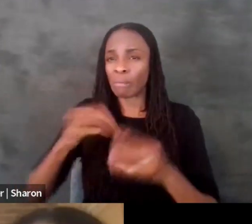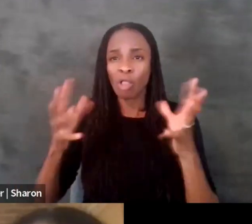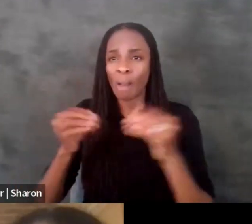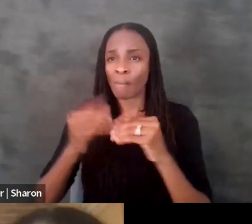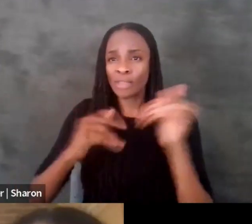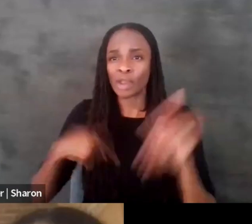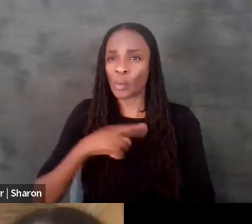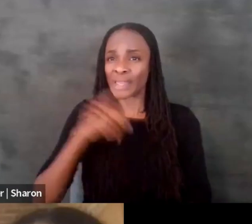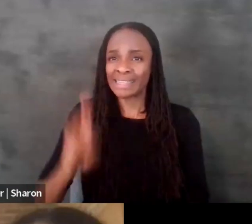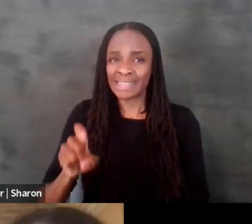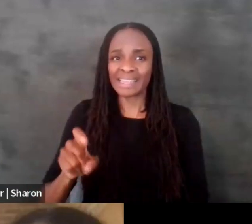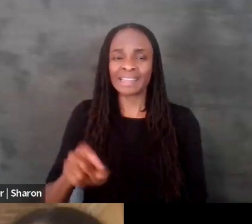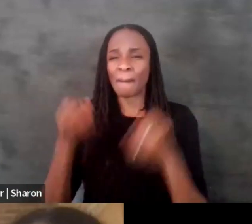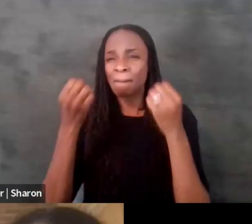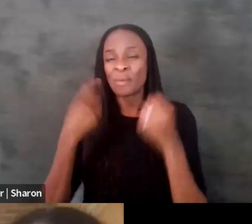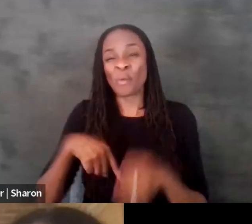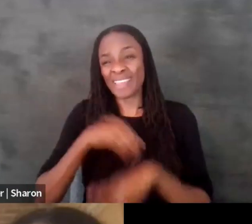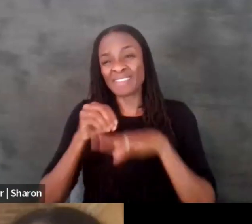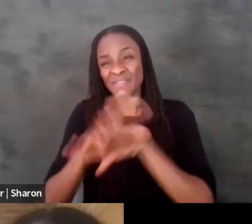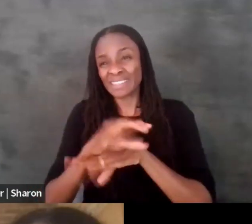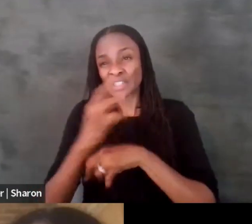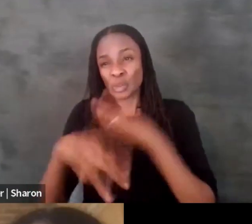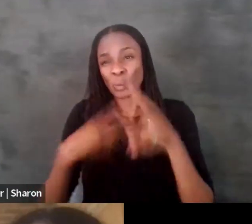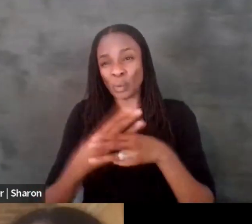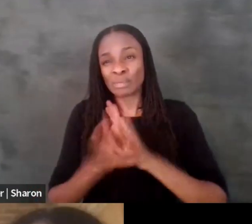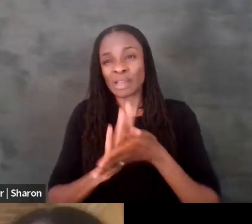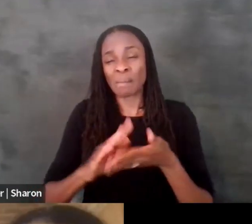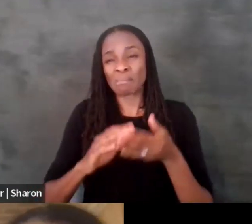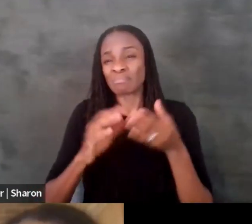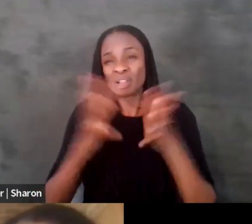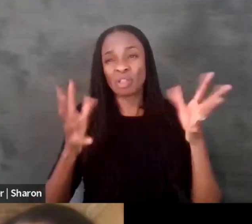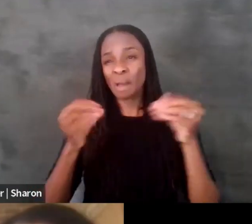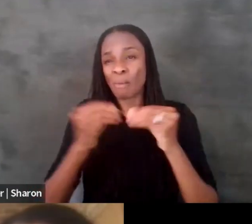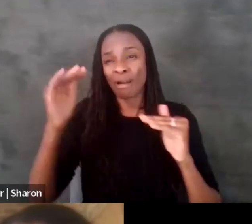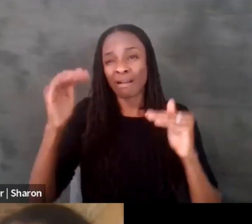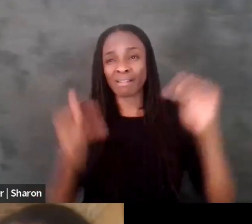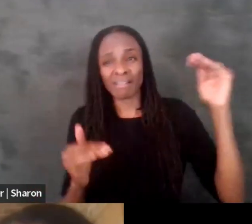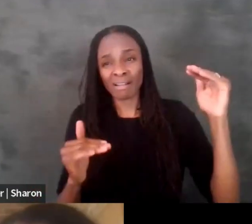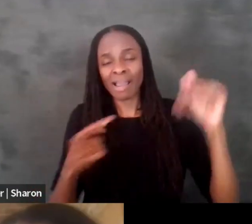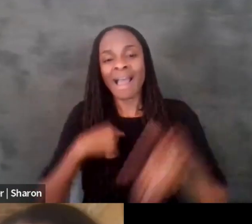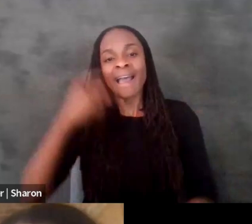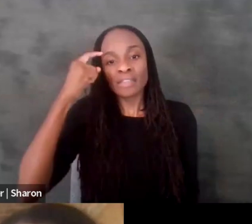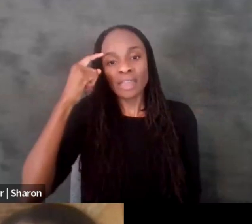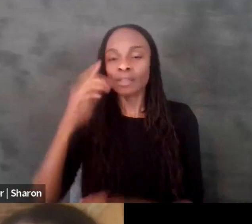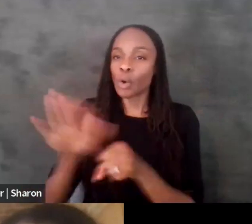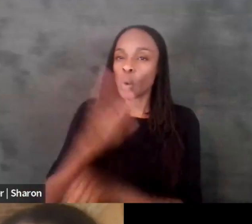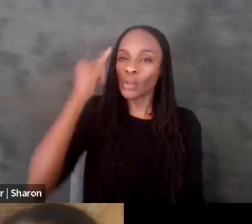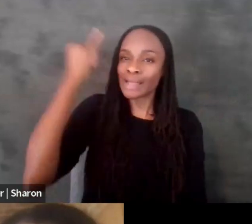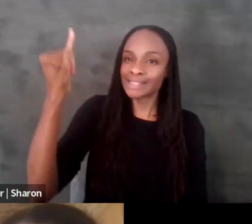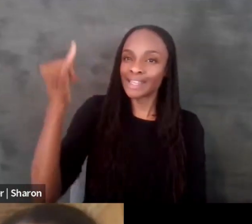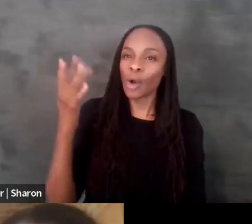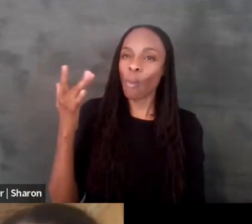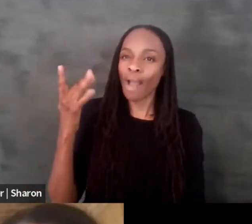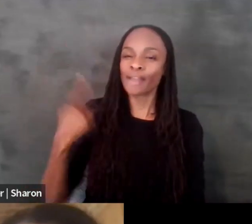put so many things off balance. So I think the whole idea of why we want